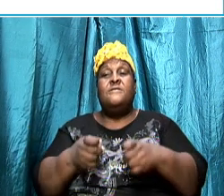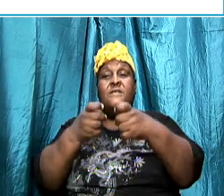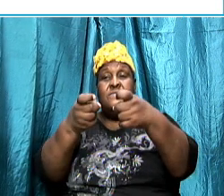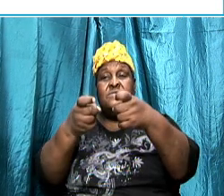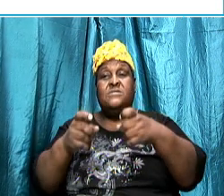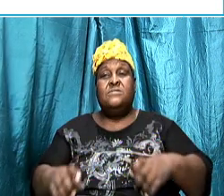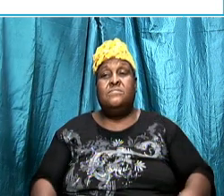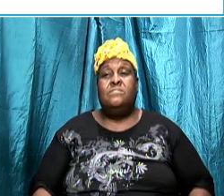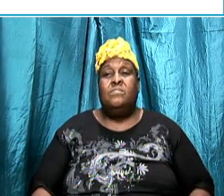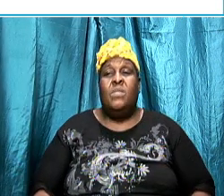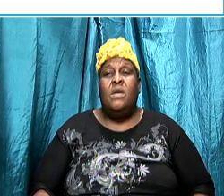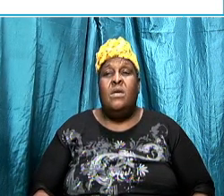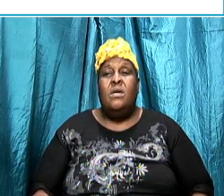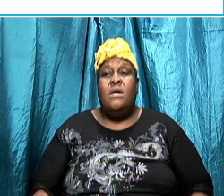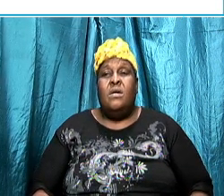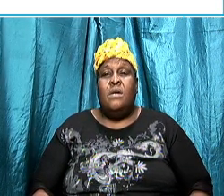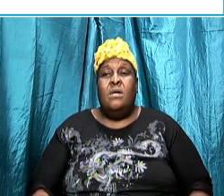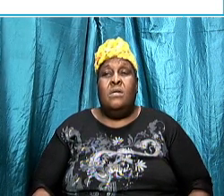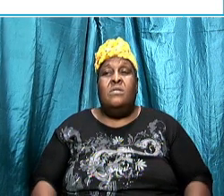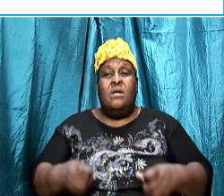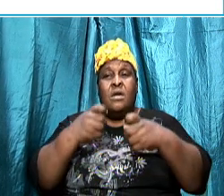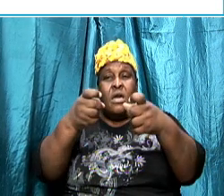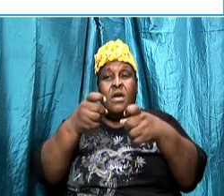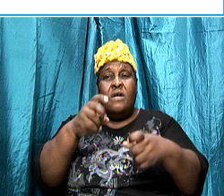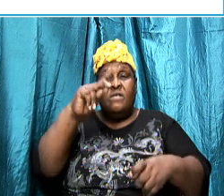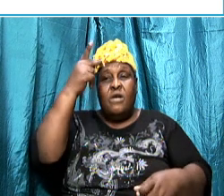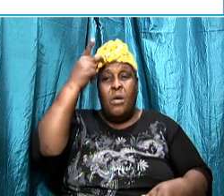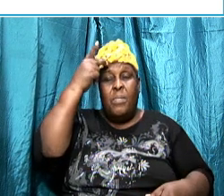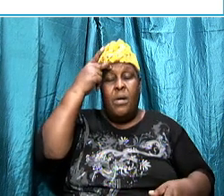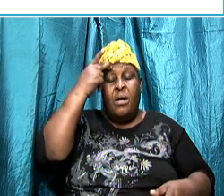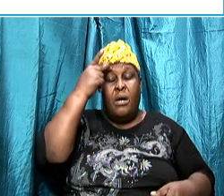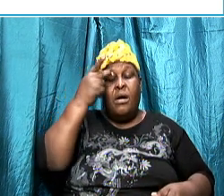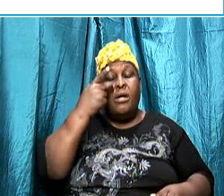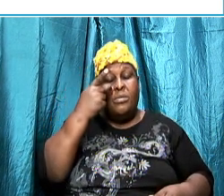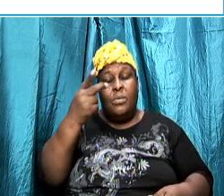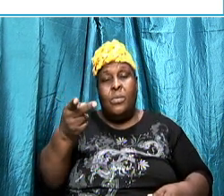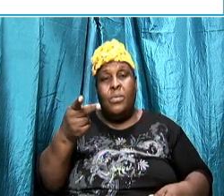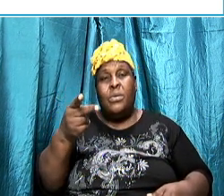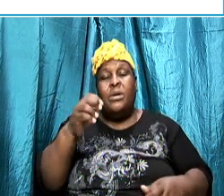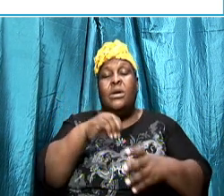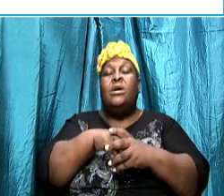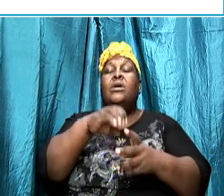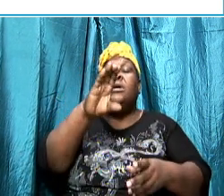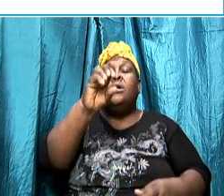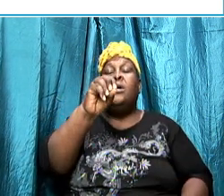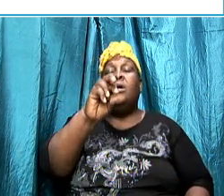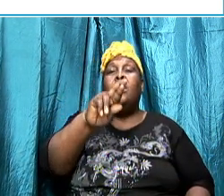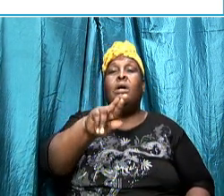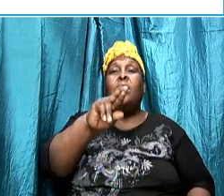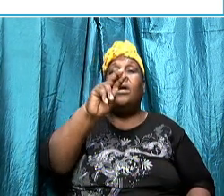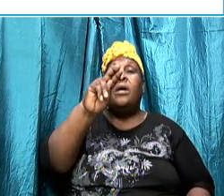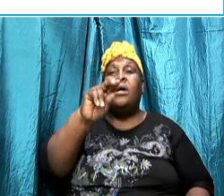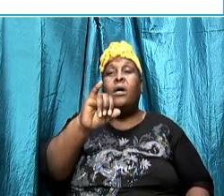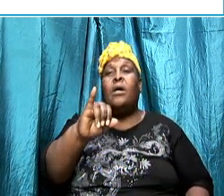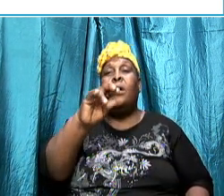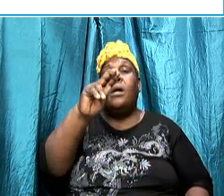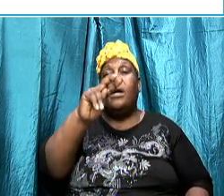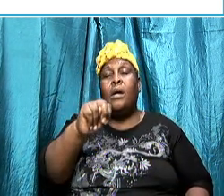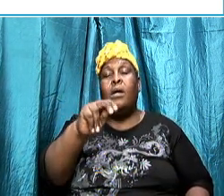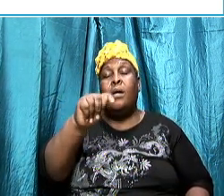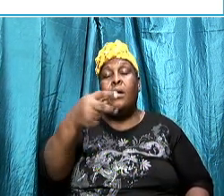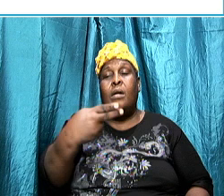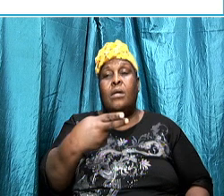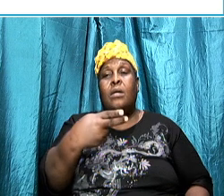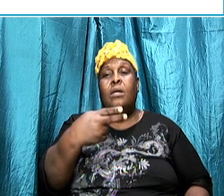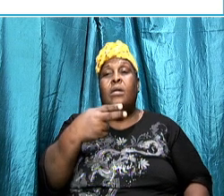time. And so these are the gifts that Paul looked at in Corinthians chapter 12. And I have